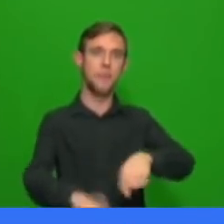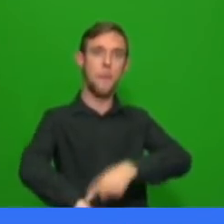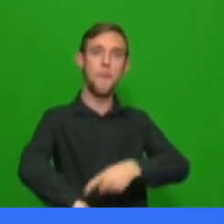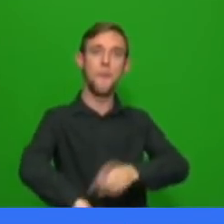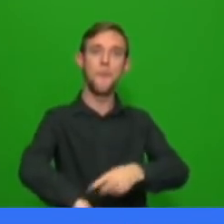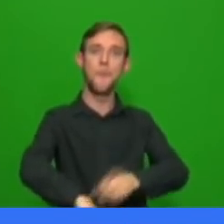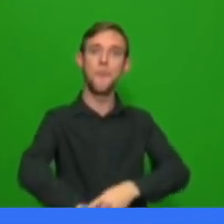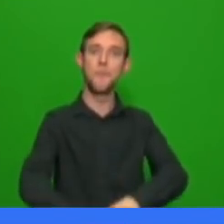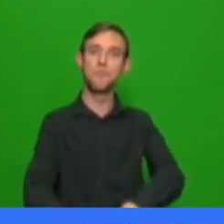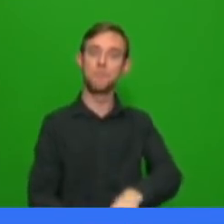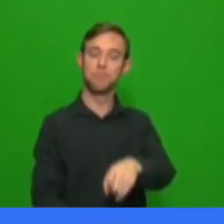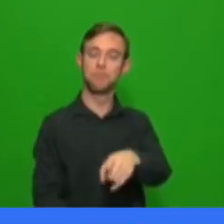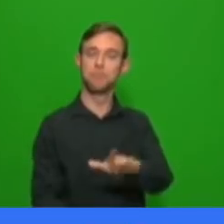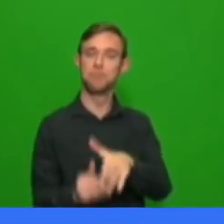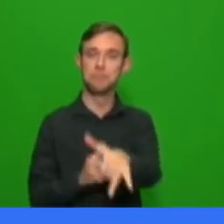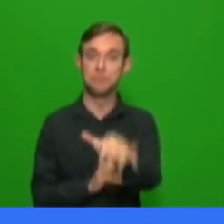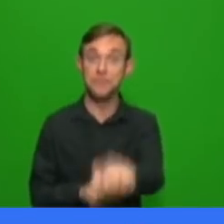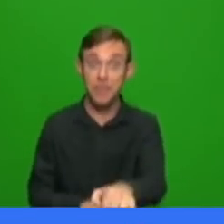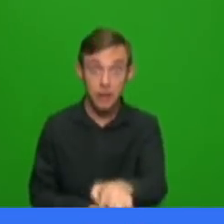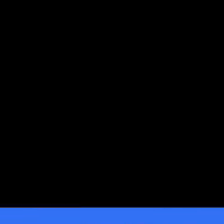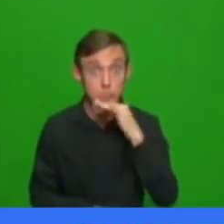Got a couple more questions.